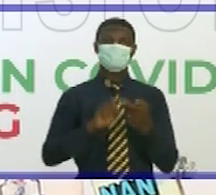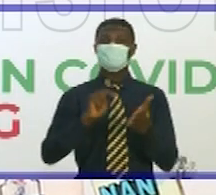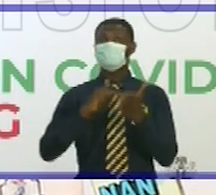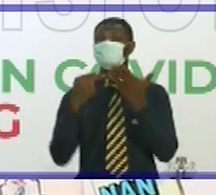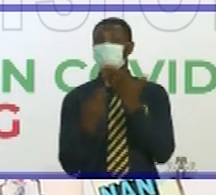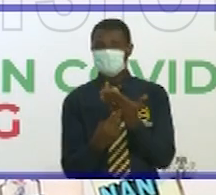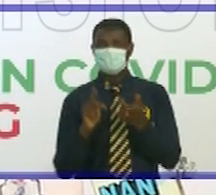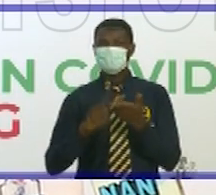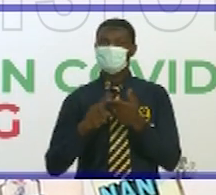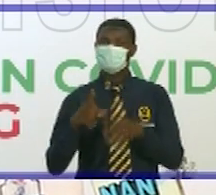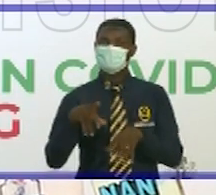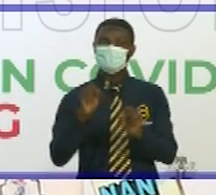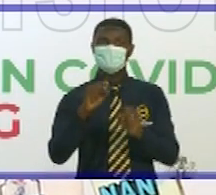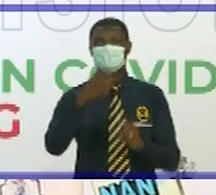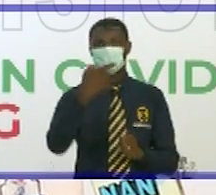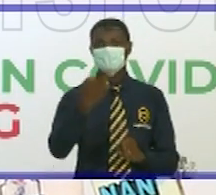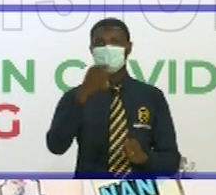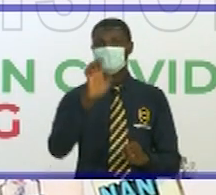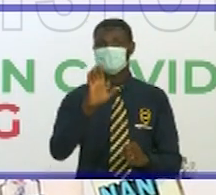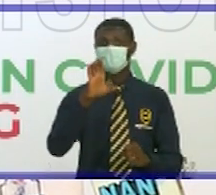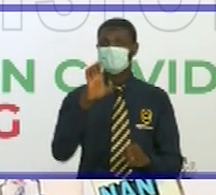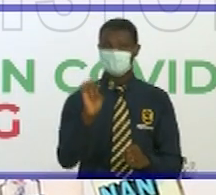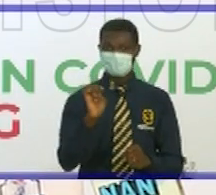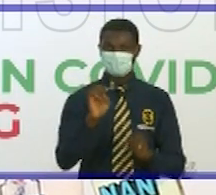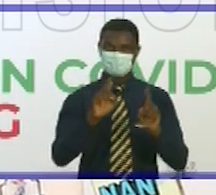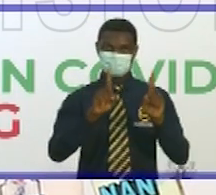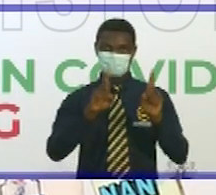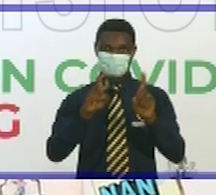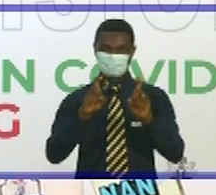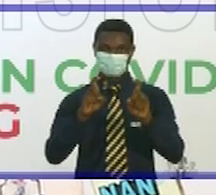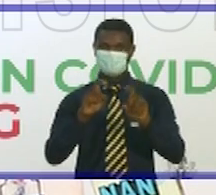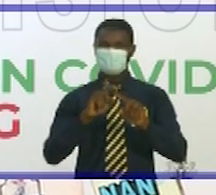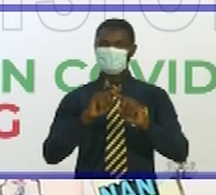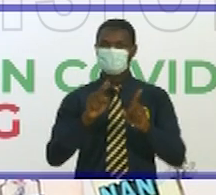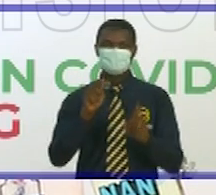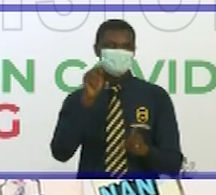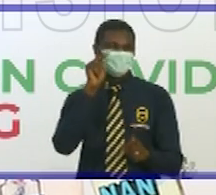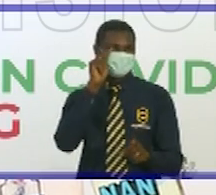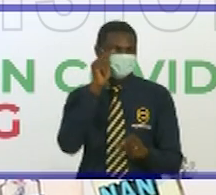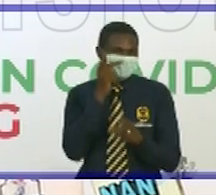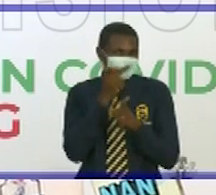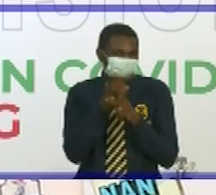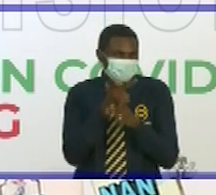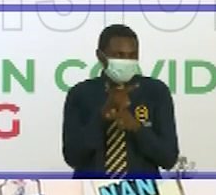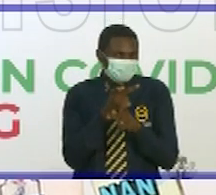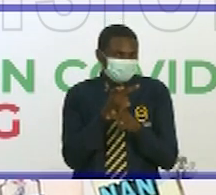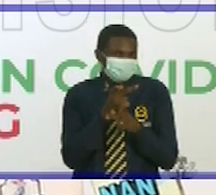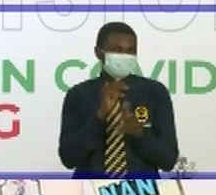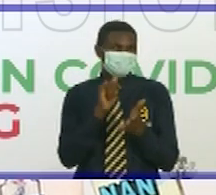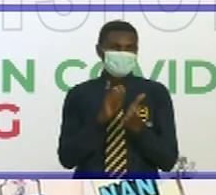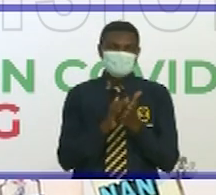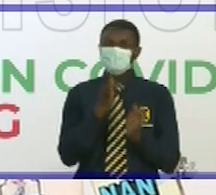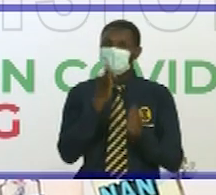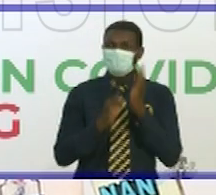the GCE external exams. Nigeria is carefully studying that if in the fact that